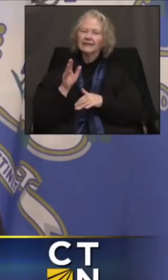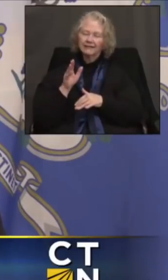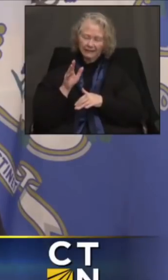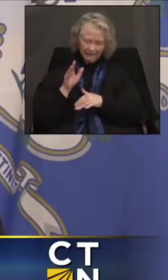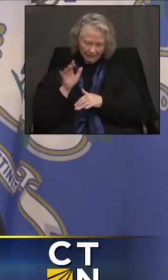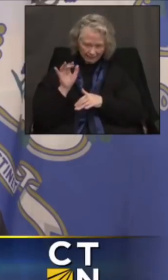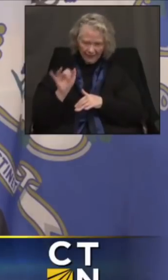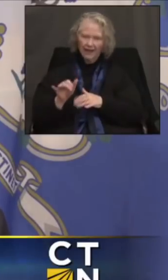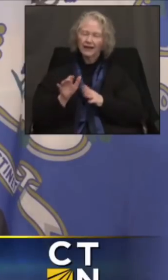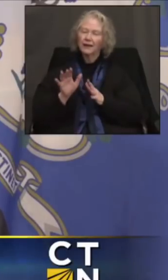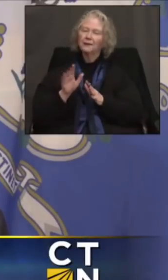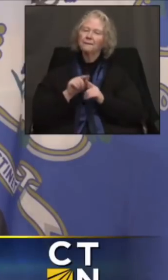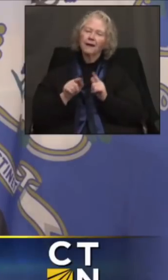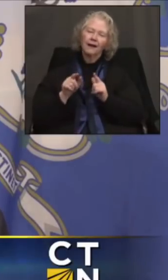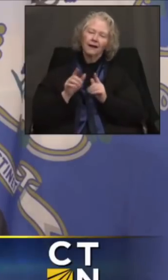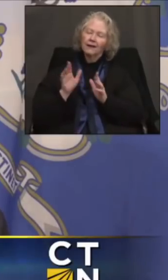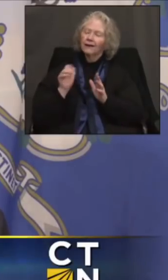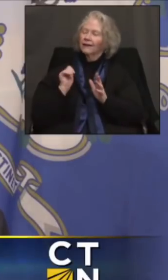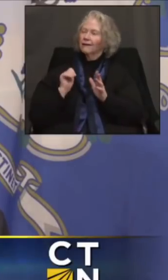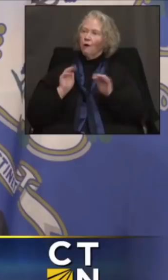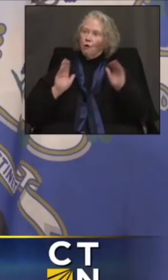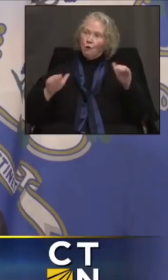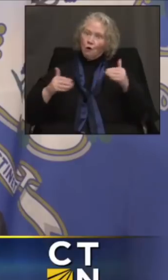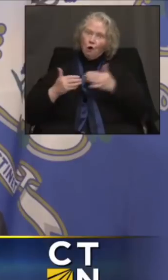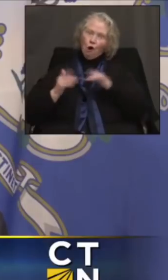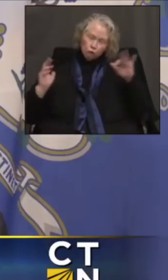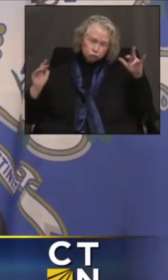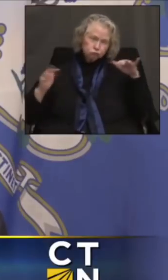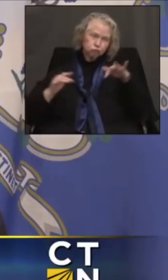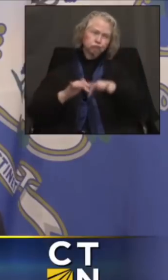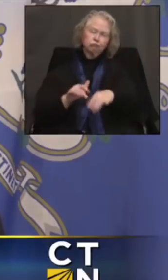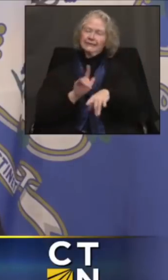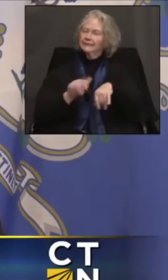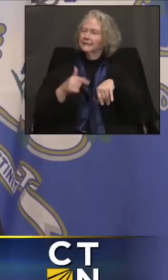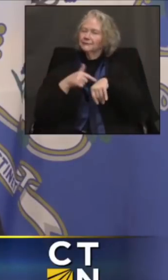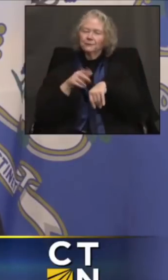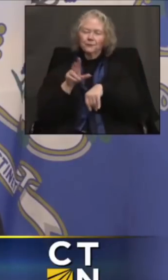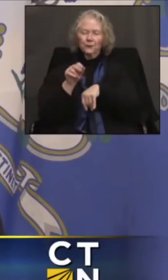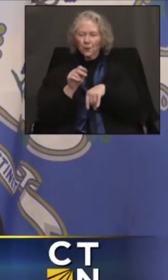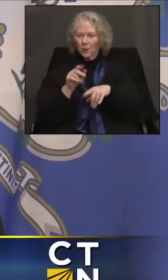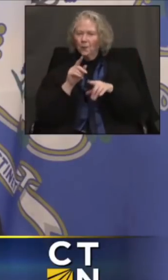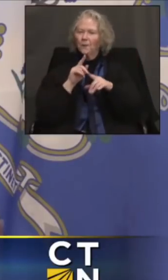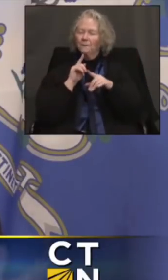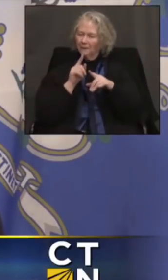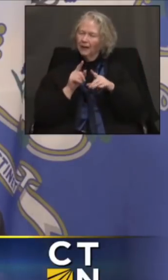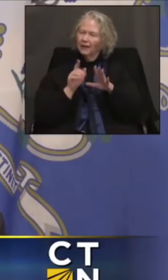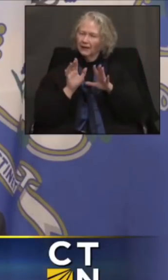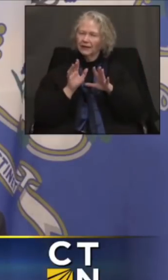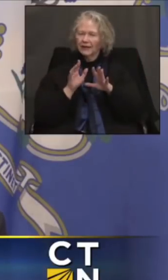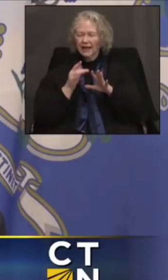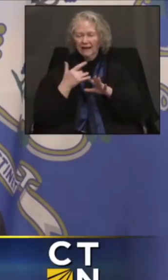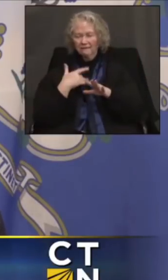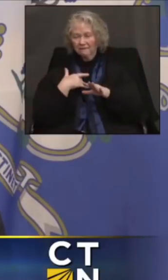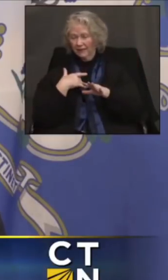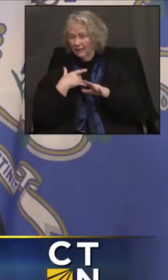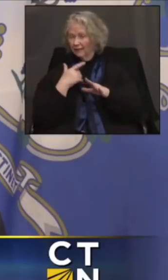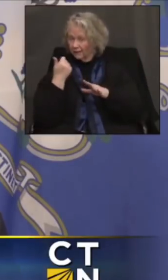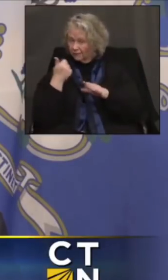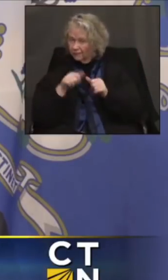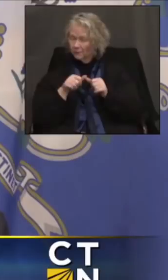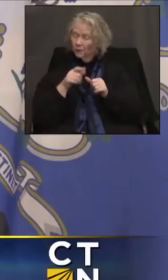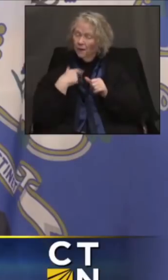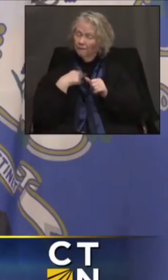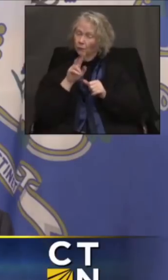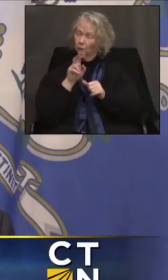please don't rush the gate, everybody at the same time, but that's the day you can do it. I'd say for the next week, we have 200,000 more